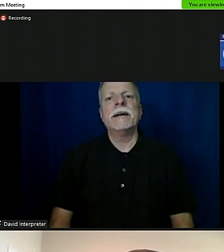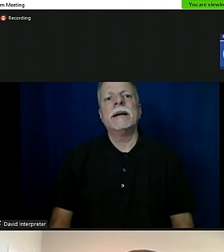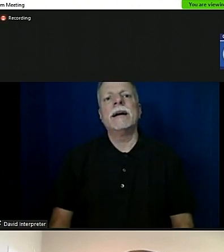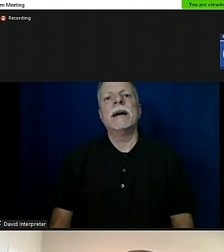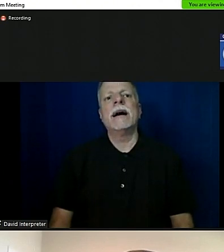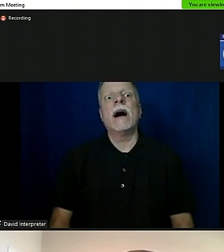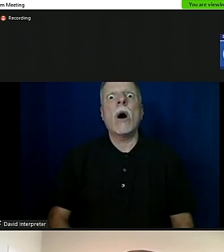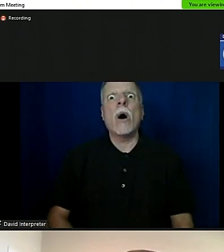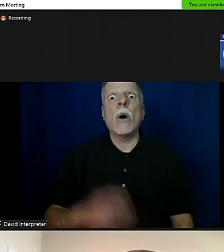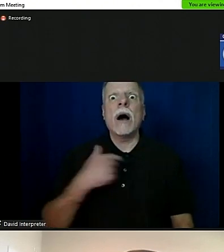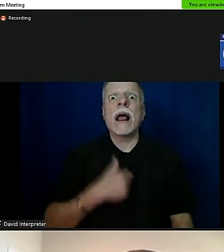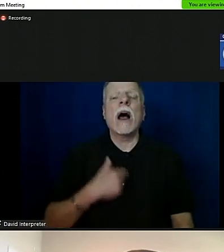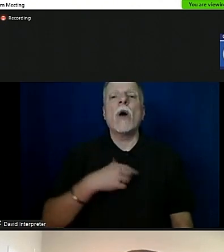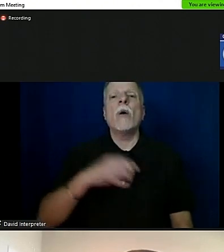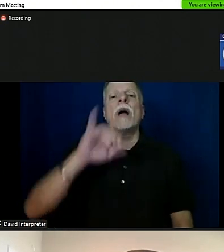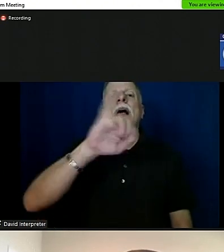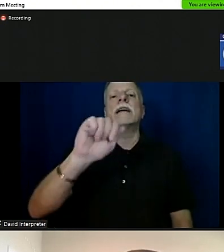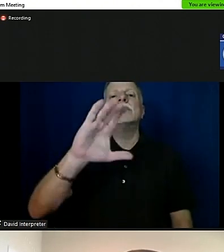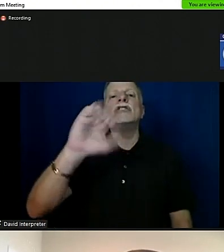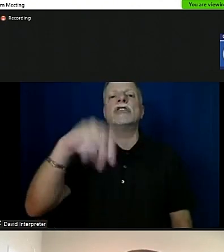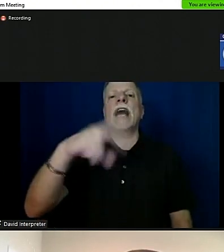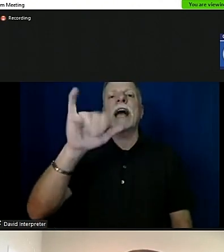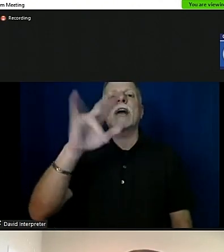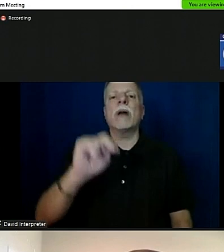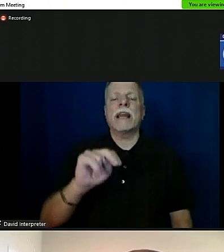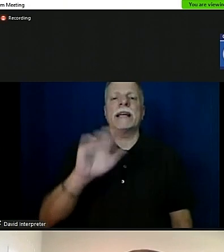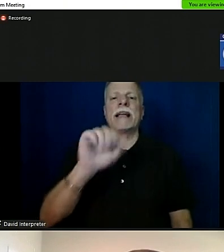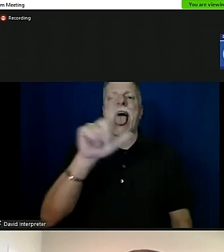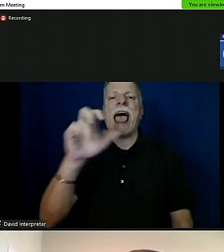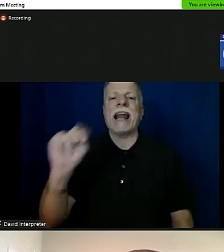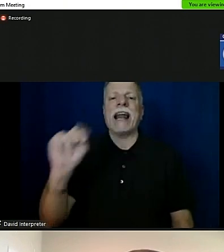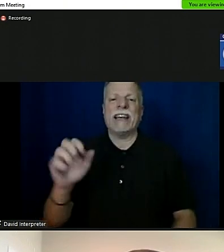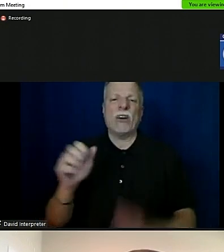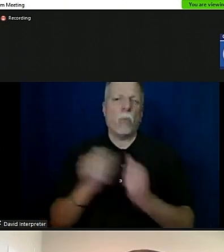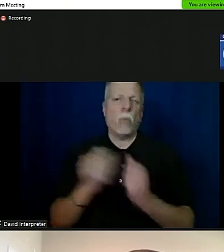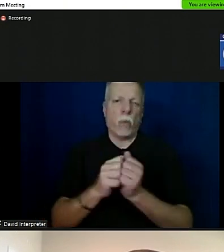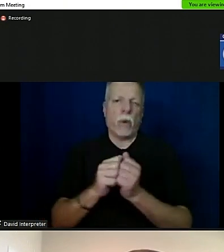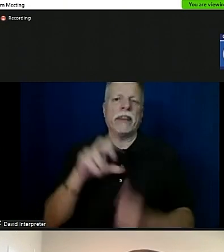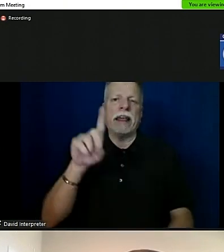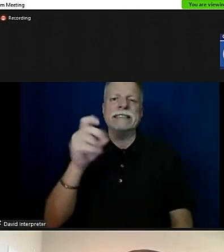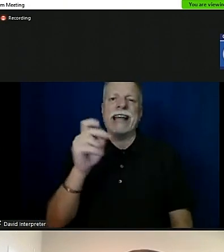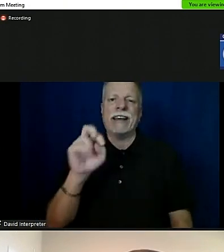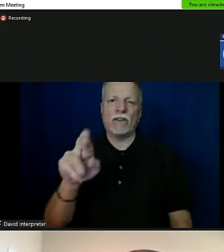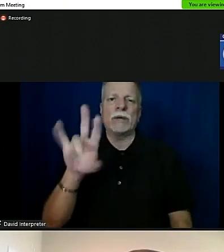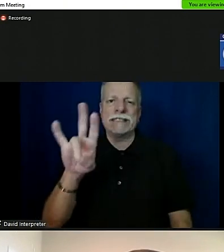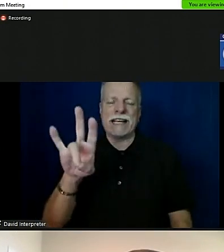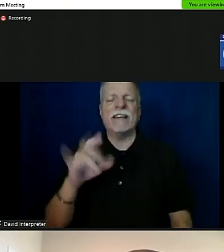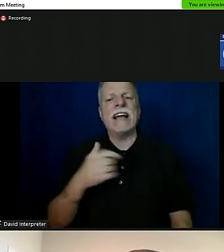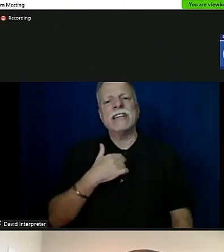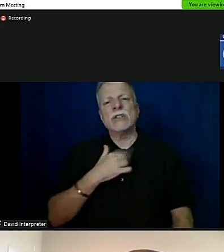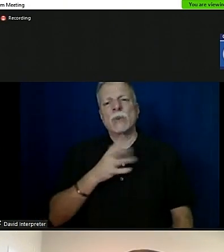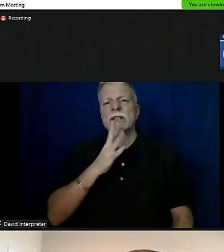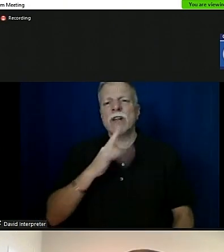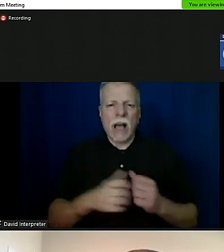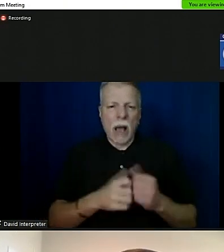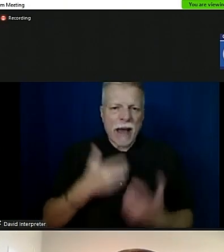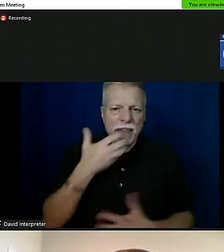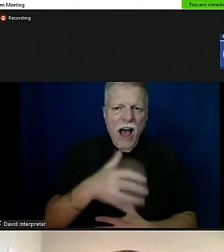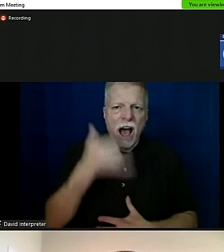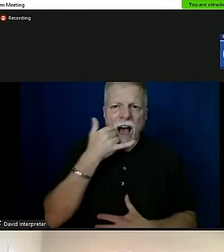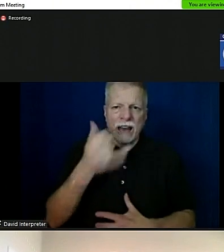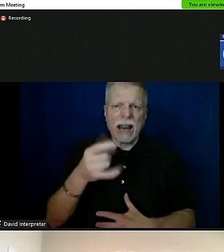Oh, sorry, this is Jacqueline Allen. I'm with Denver 7. And I wanted to sort of reach back out about the hotline. We saw that you guys started the